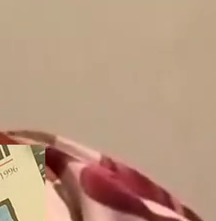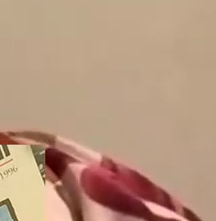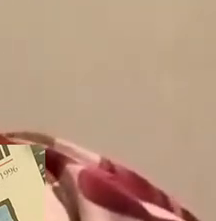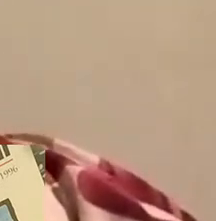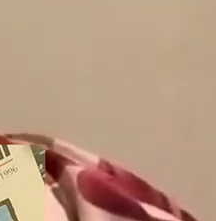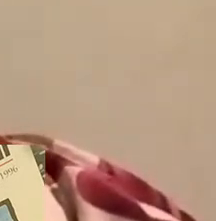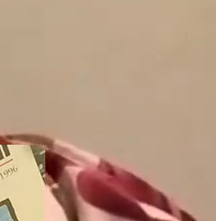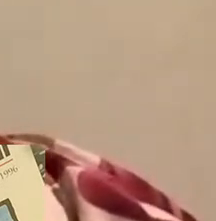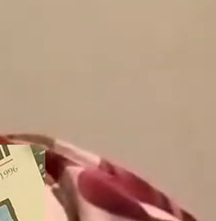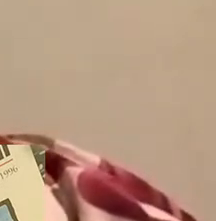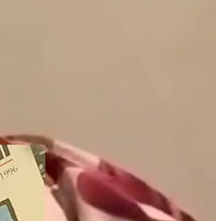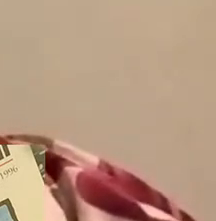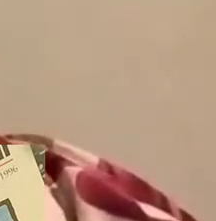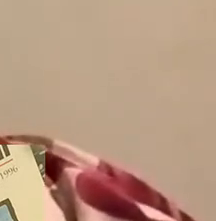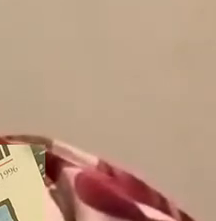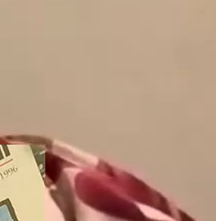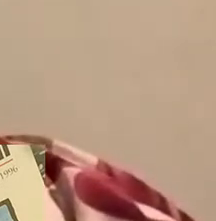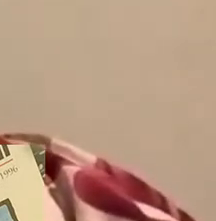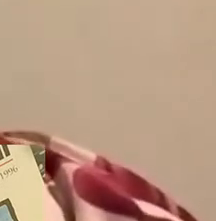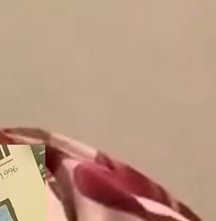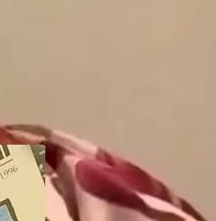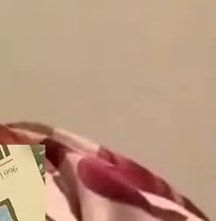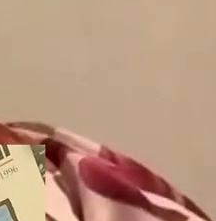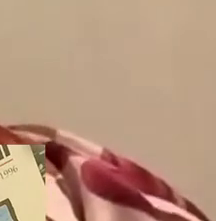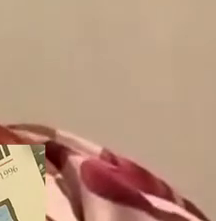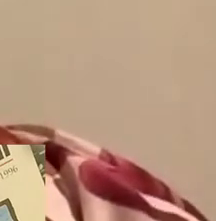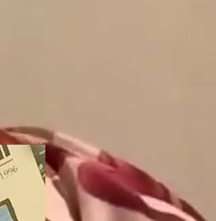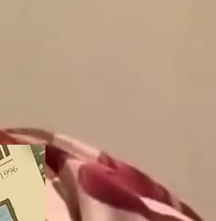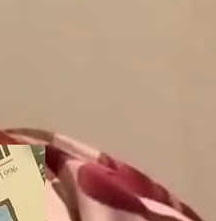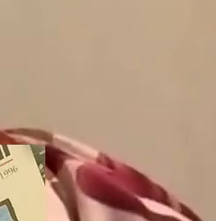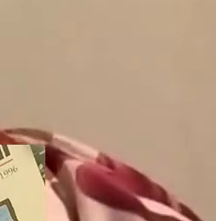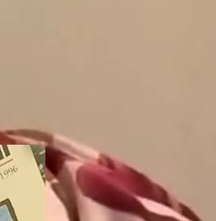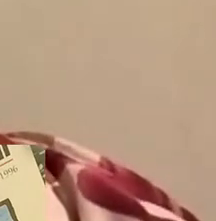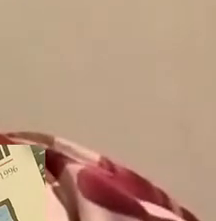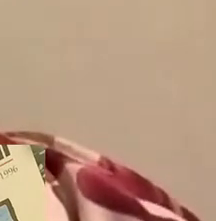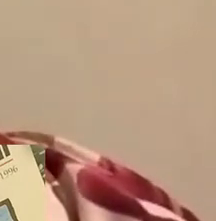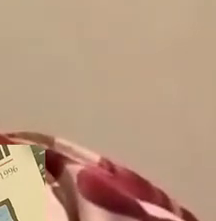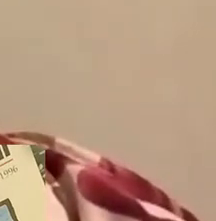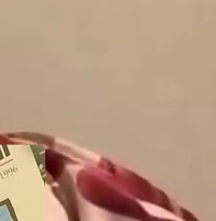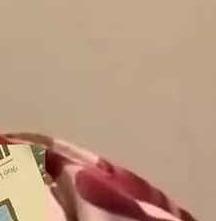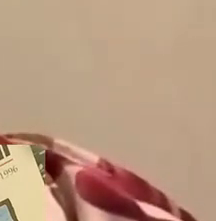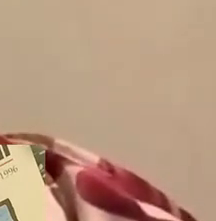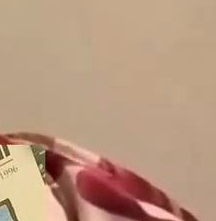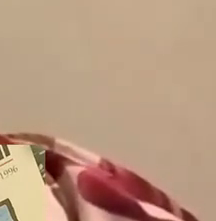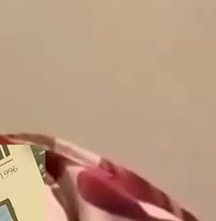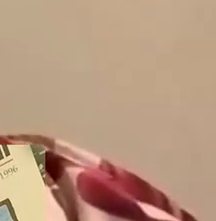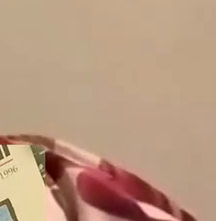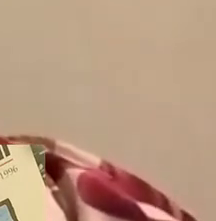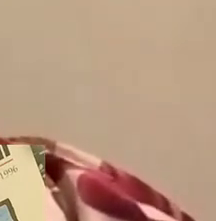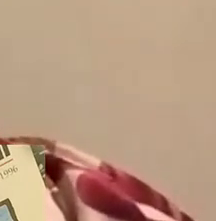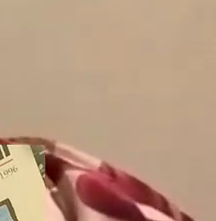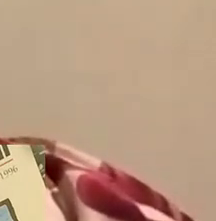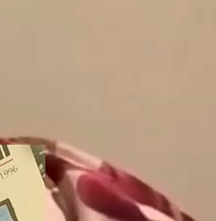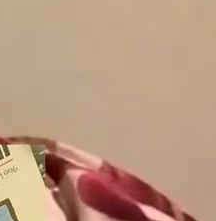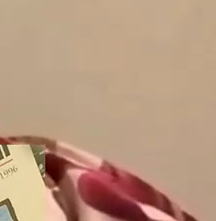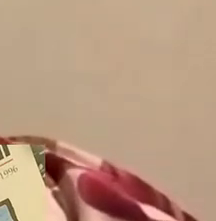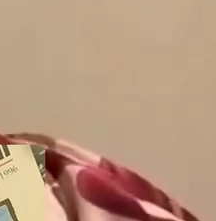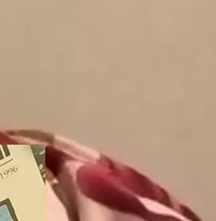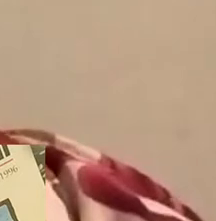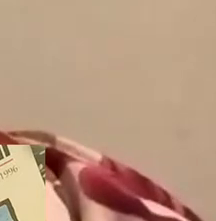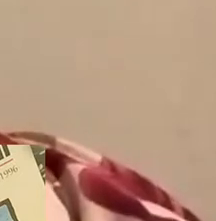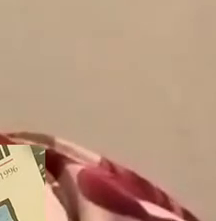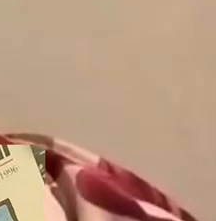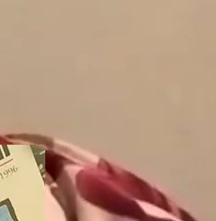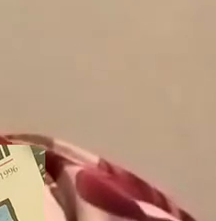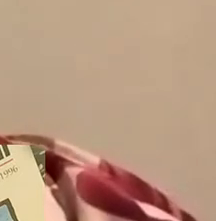and in section 14 of the Constitution the recognition and protection of the right to privacy is a fundamental human right